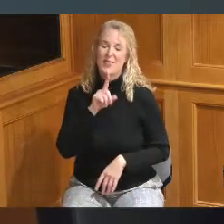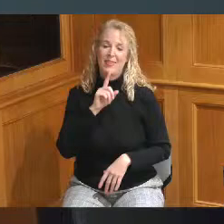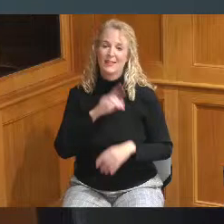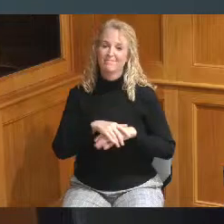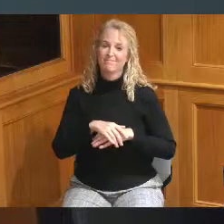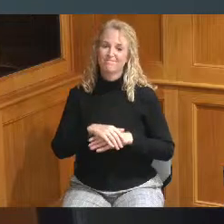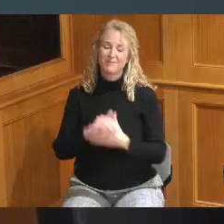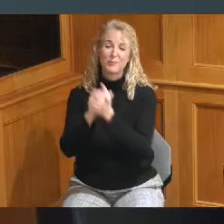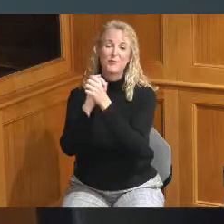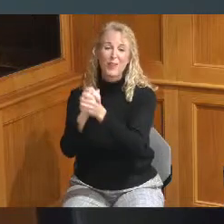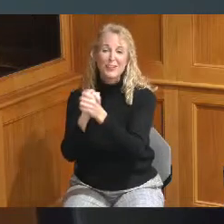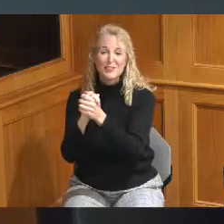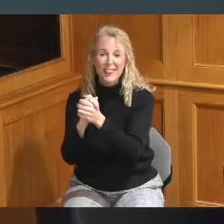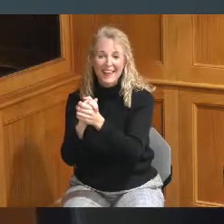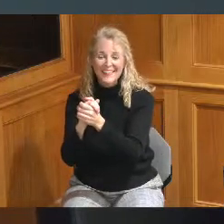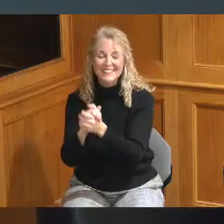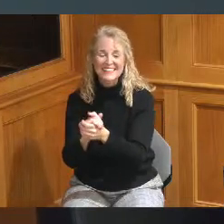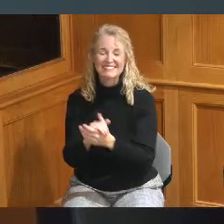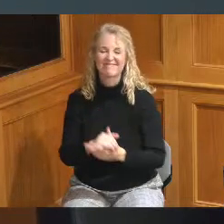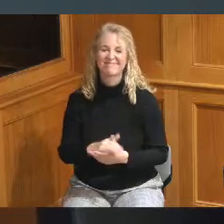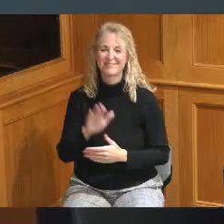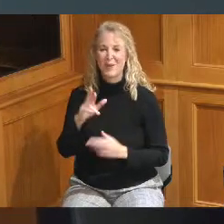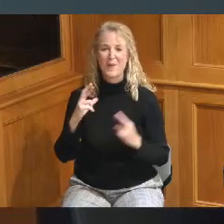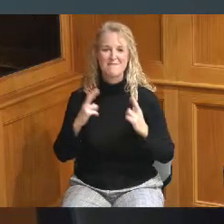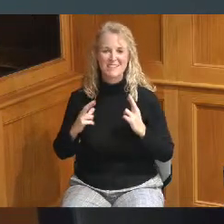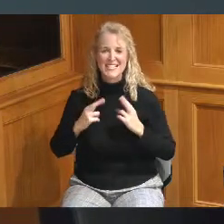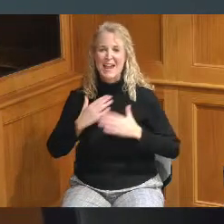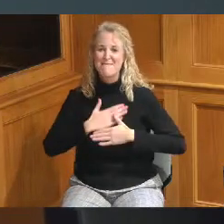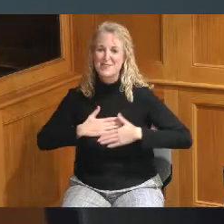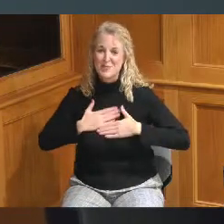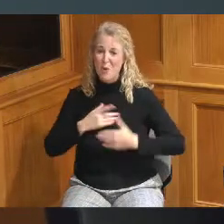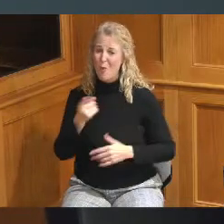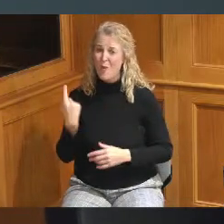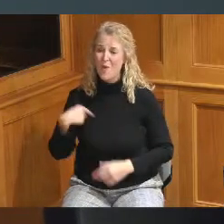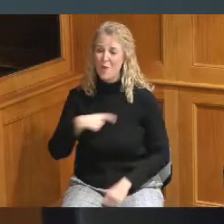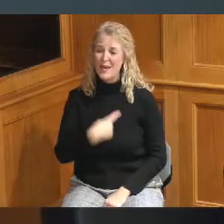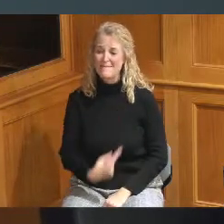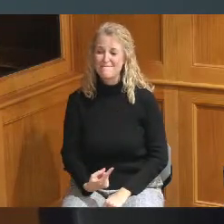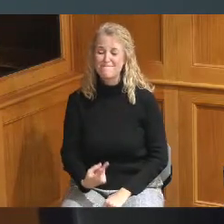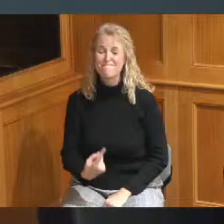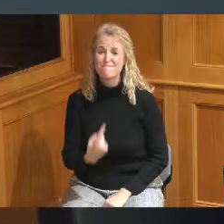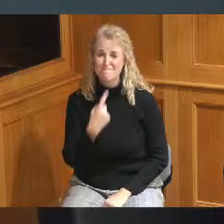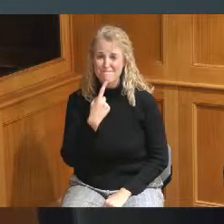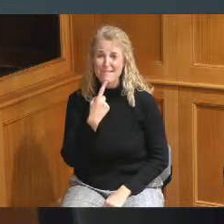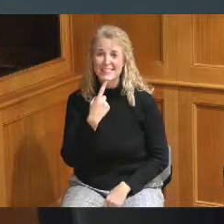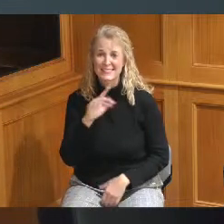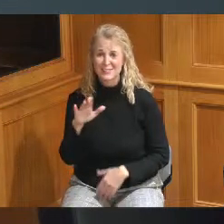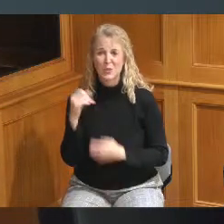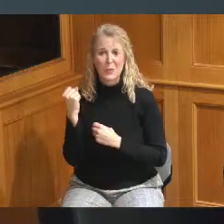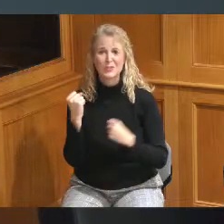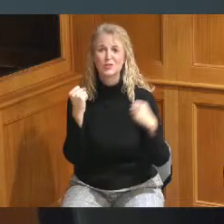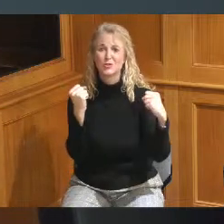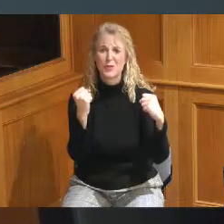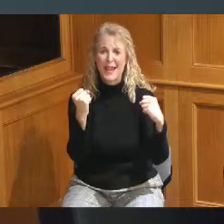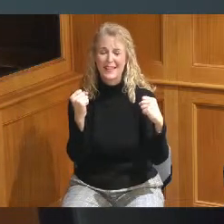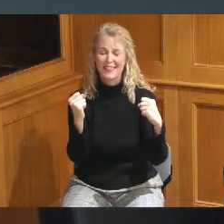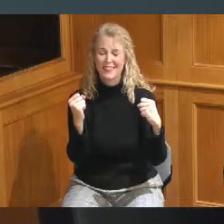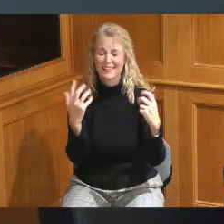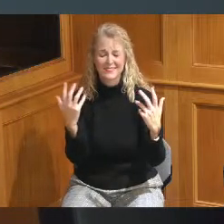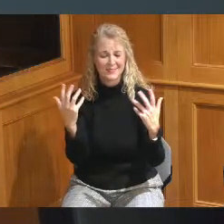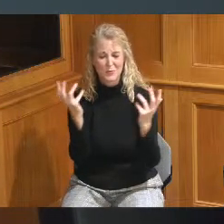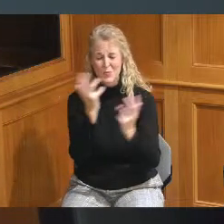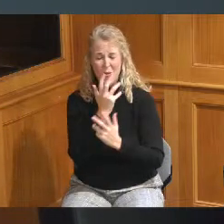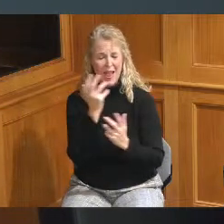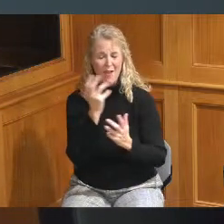say congratulations on your retirement. You will definitely be missed. Your wealth of knowledge, your strength and understanding,